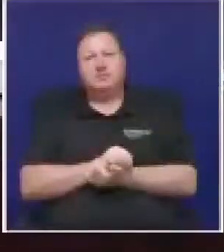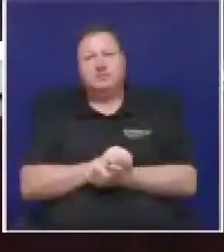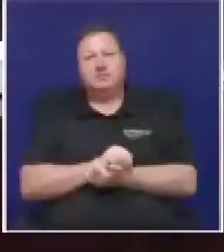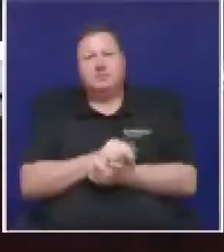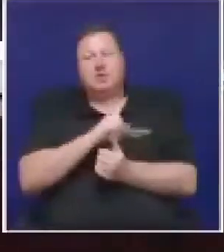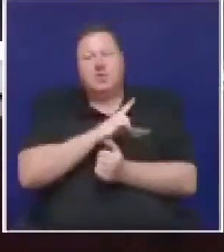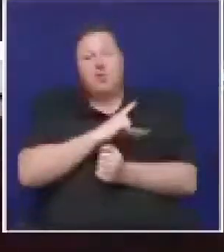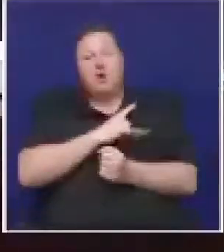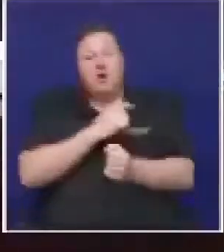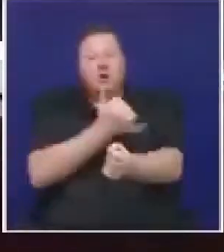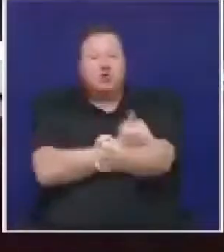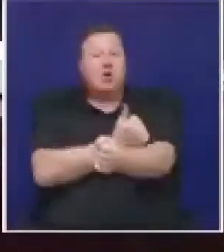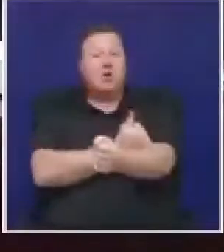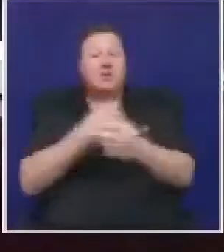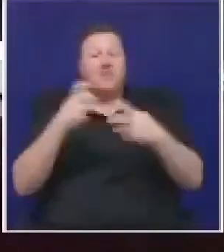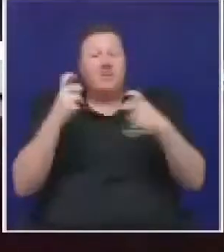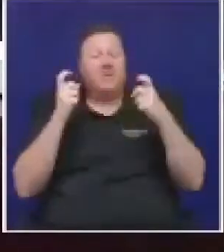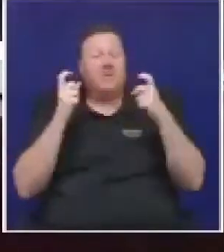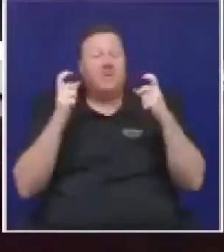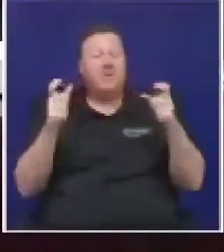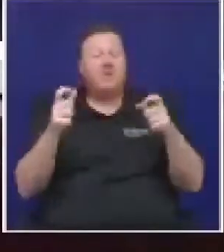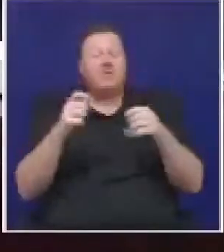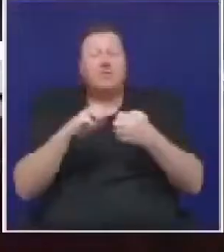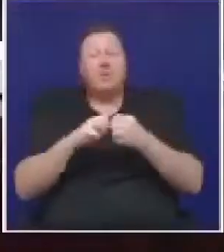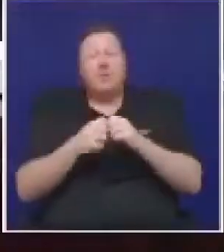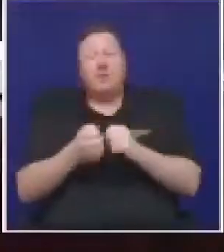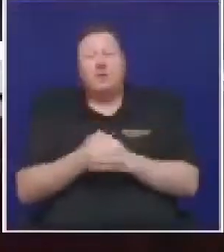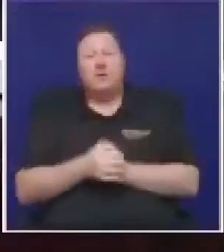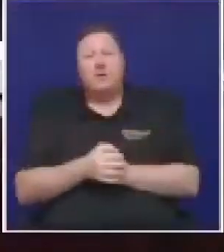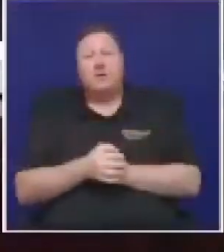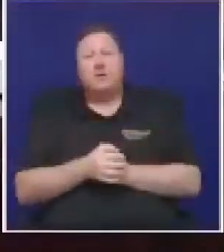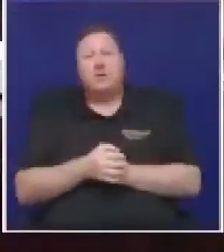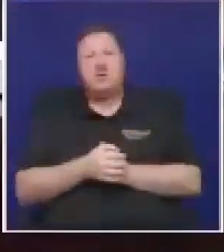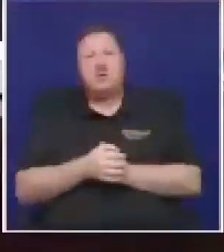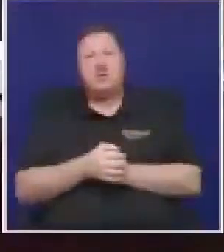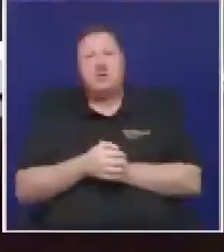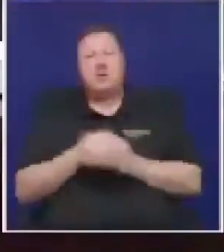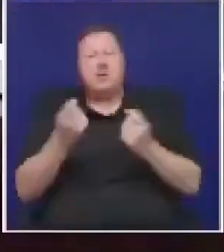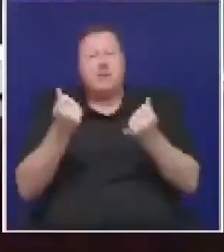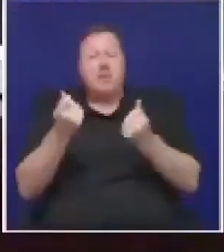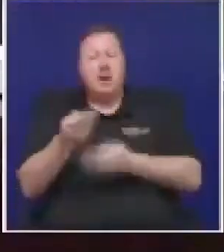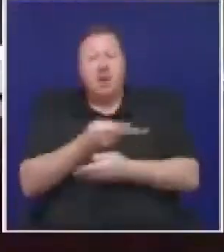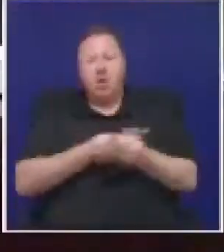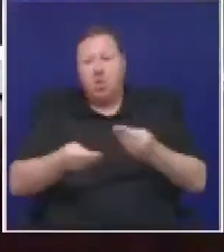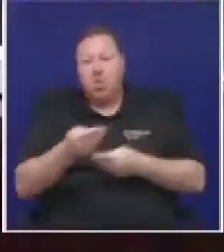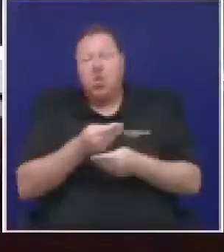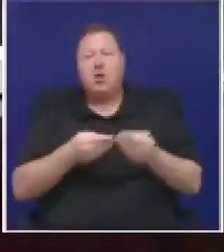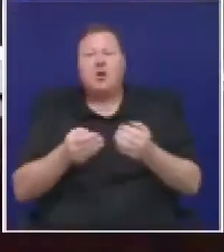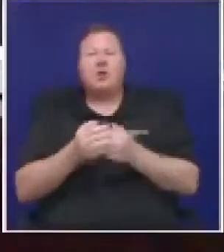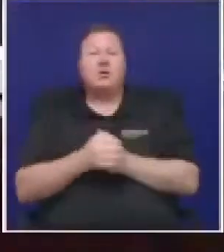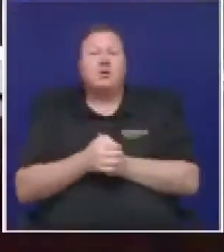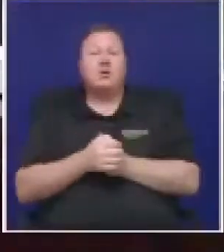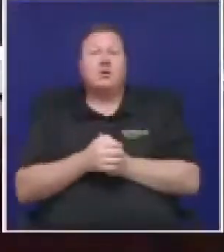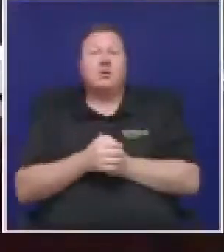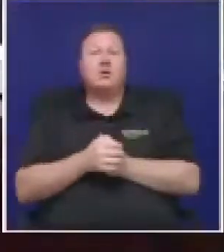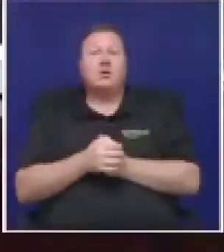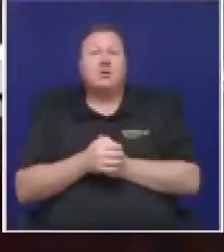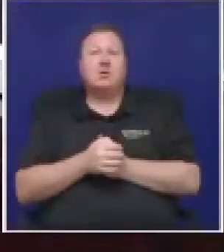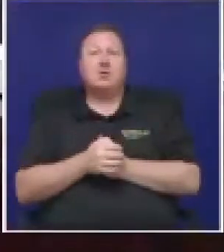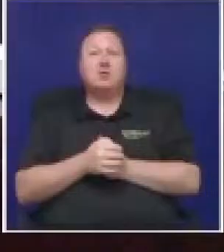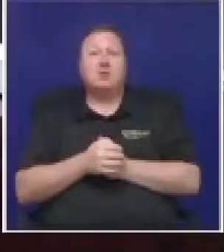illicit drugs is a big problem, illicit money laundering, and so on. So if you